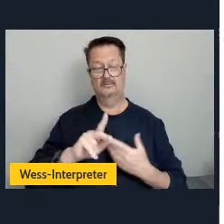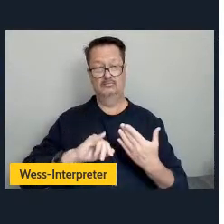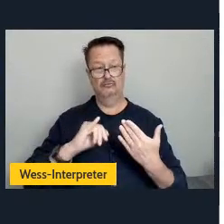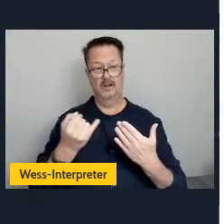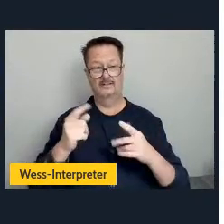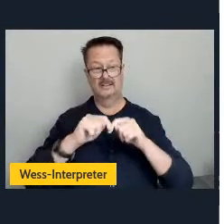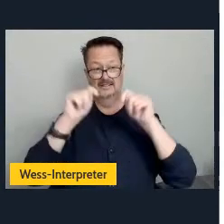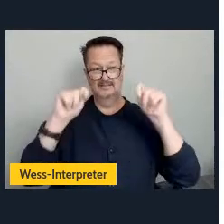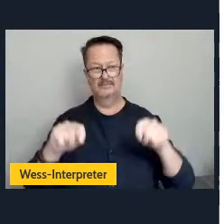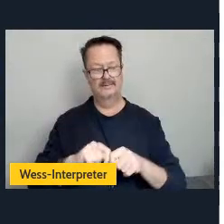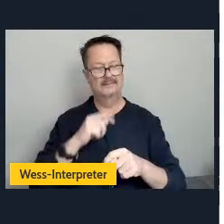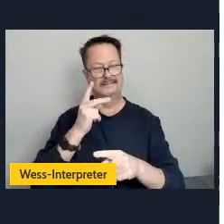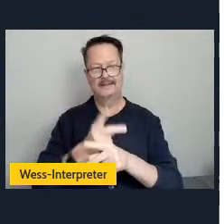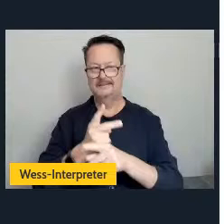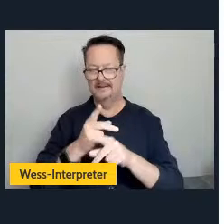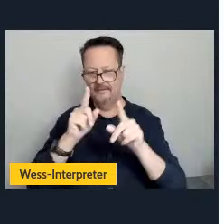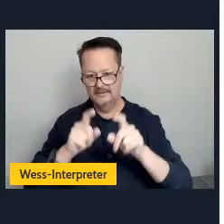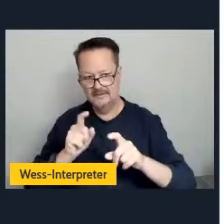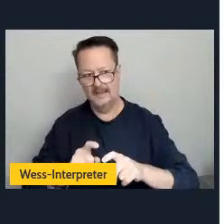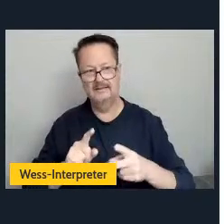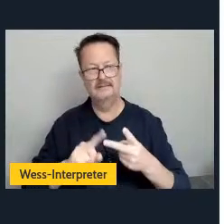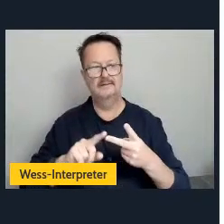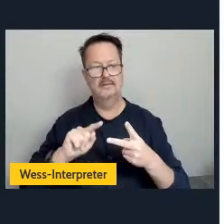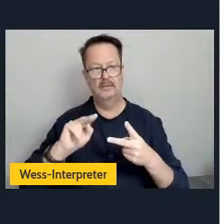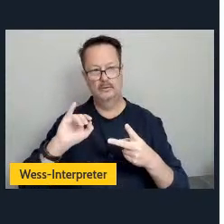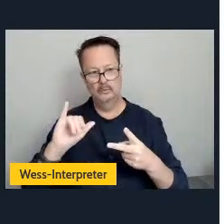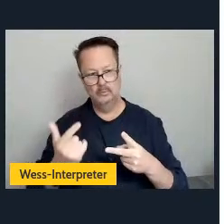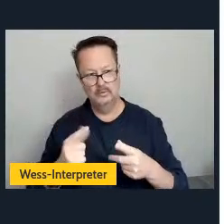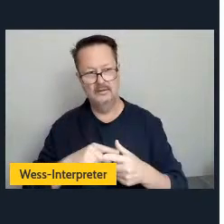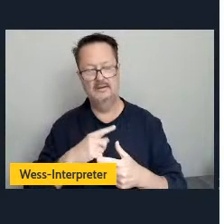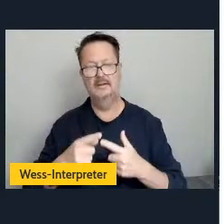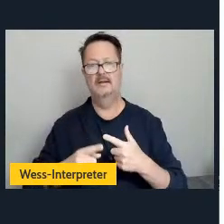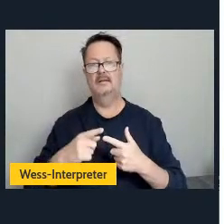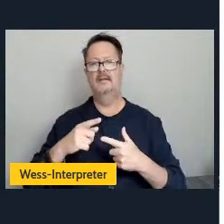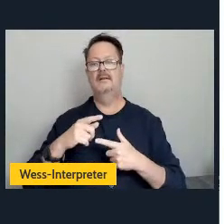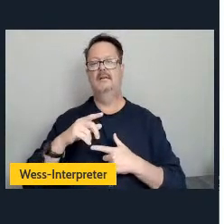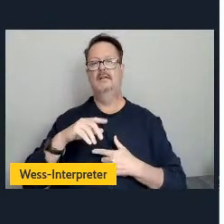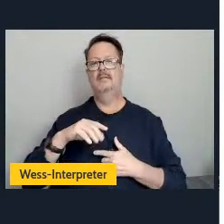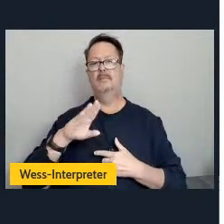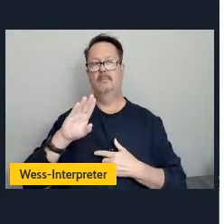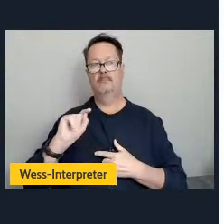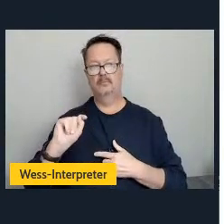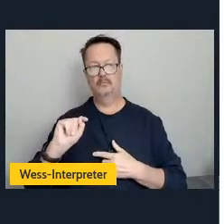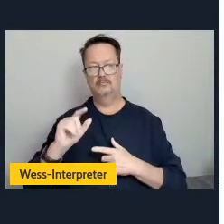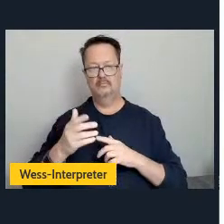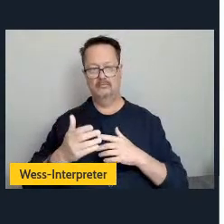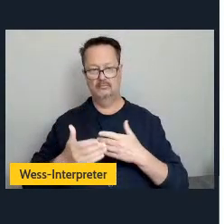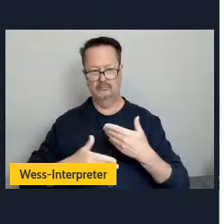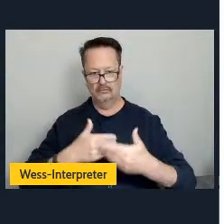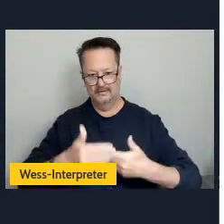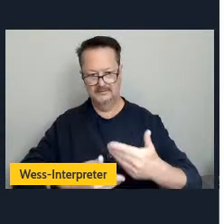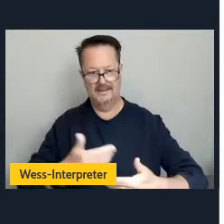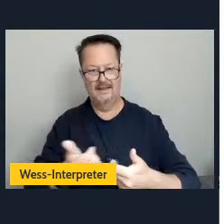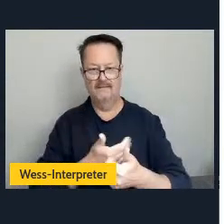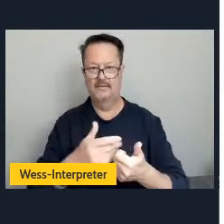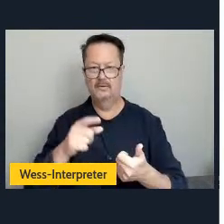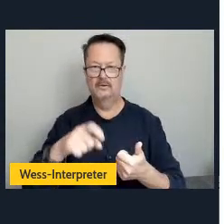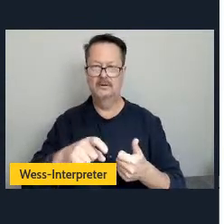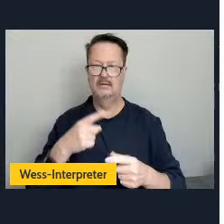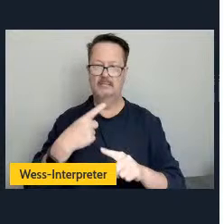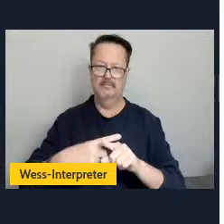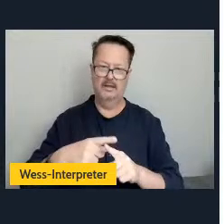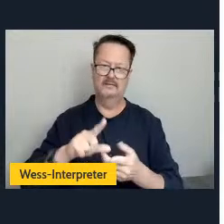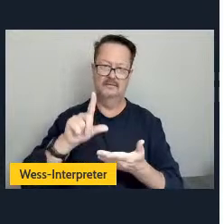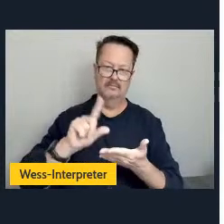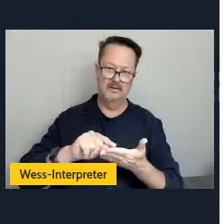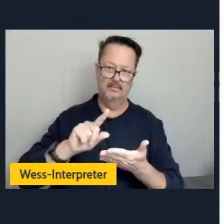of all the testing, all the tooling and the build process, everything that you need, and also publishing